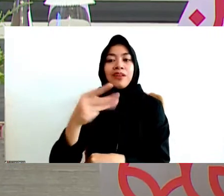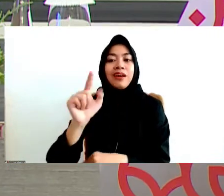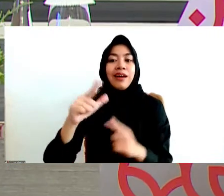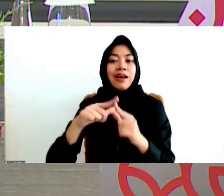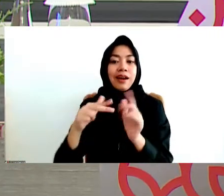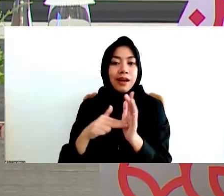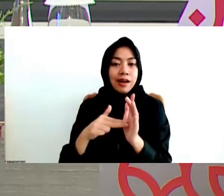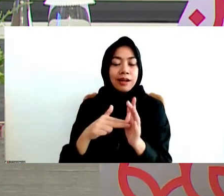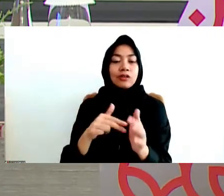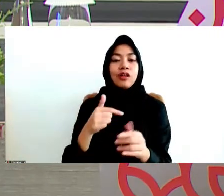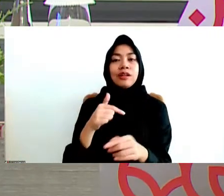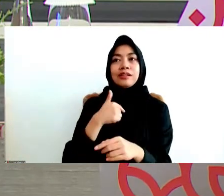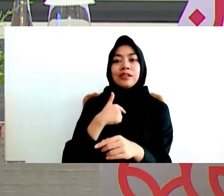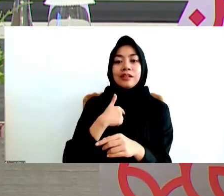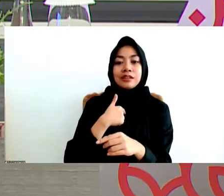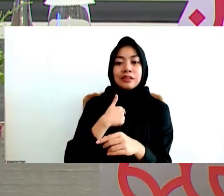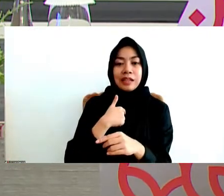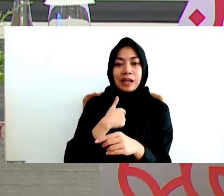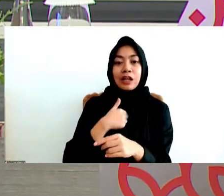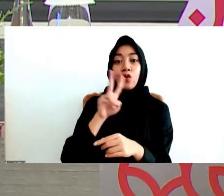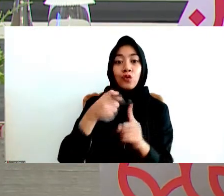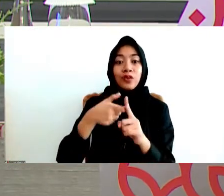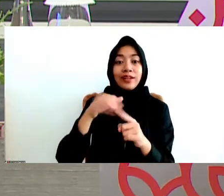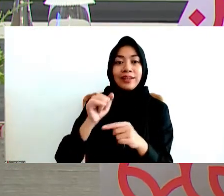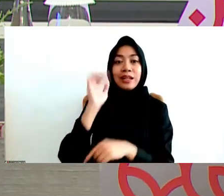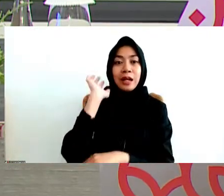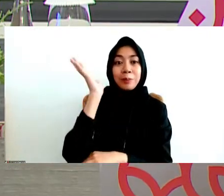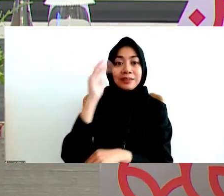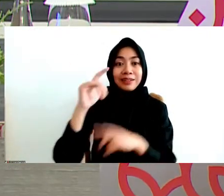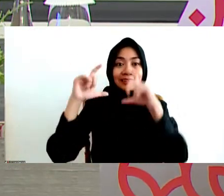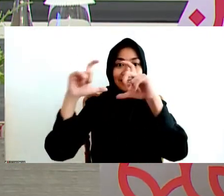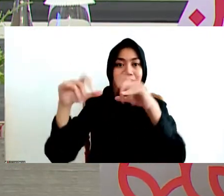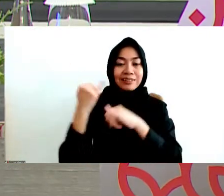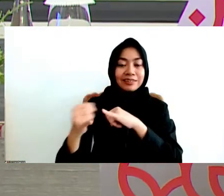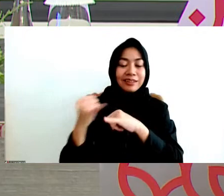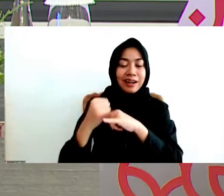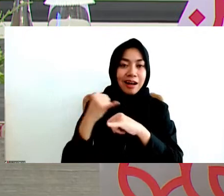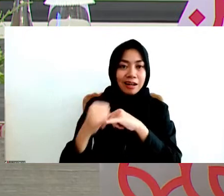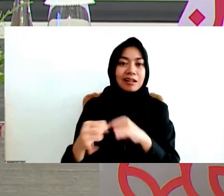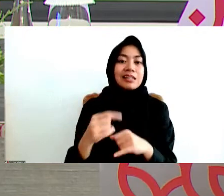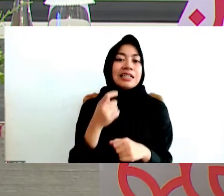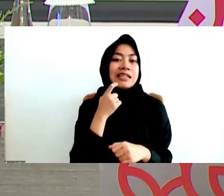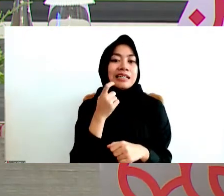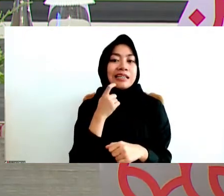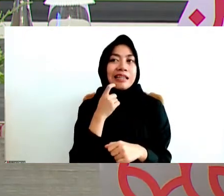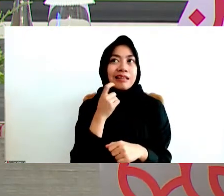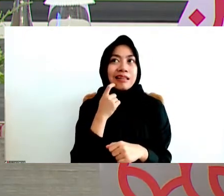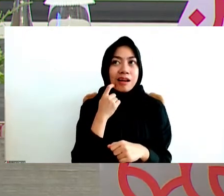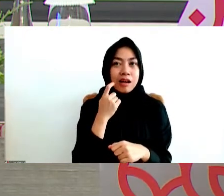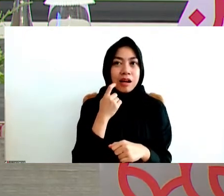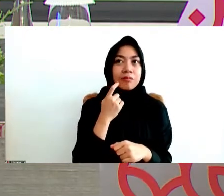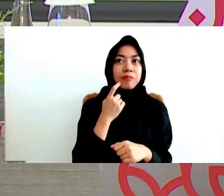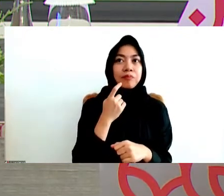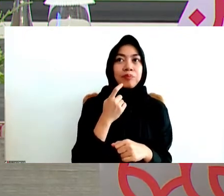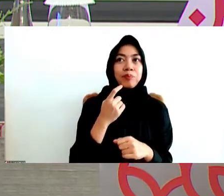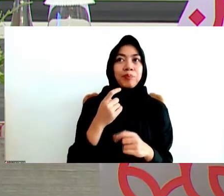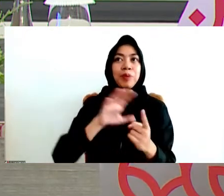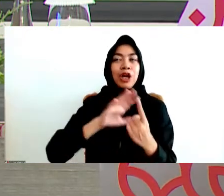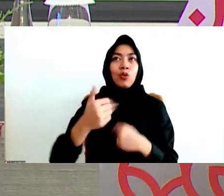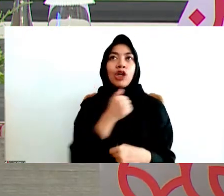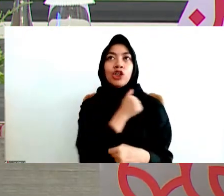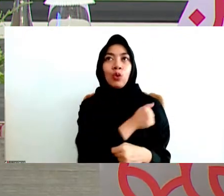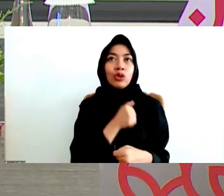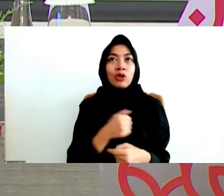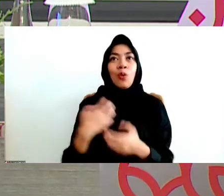Kiki's last slides, our presentation, in which she highlights the role, the important role of the social protection measures.